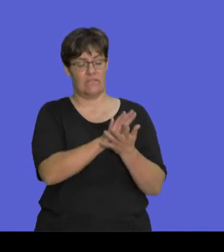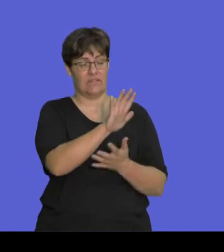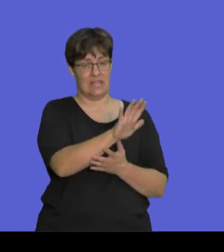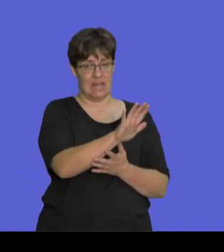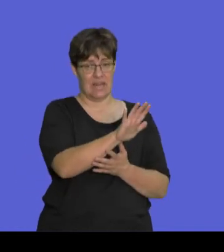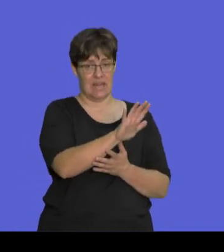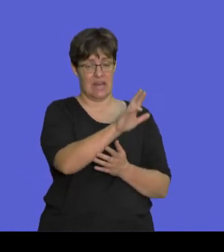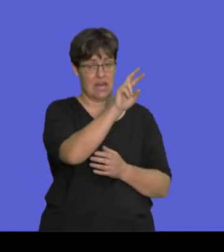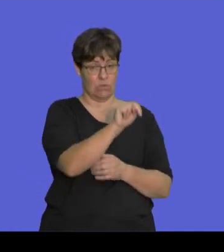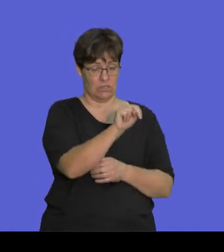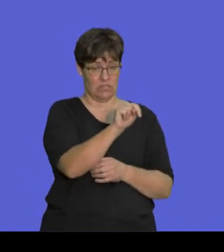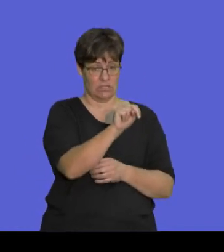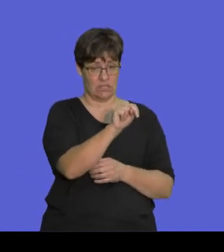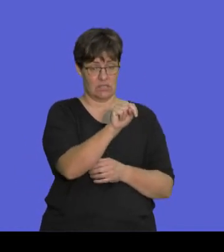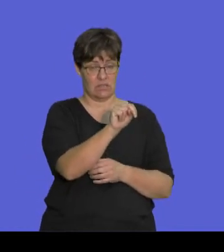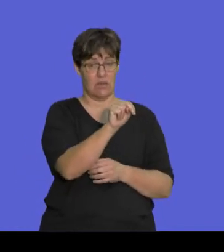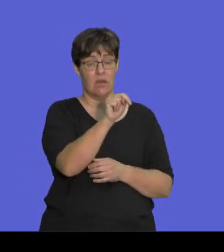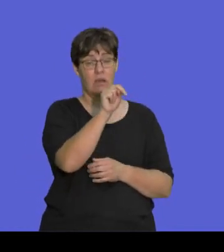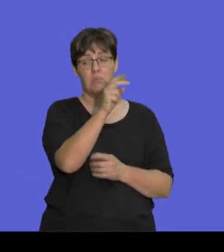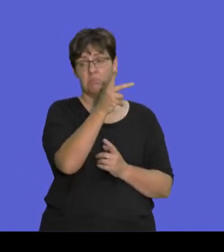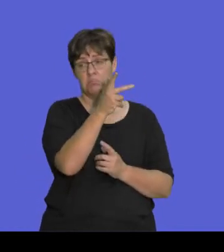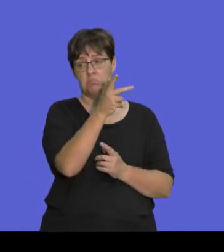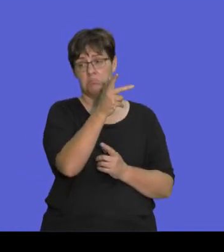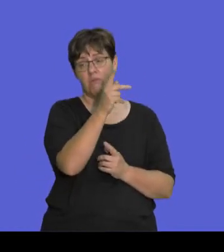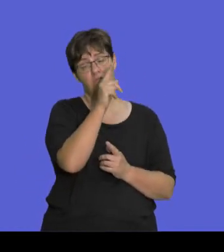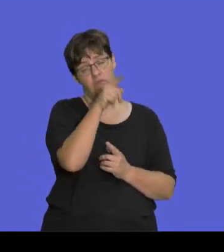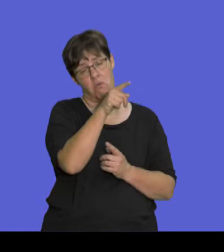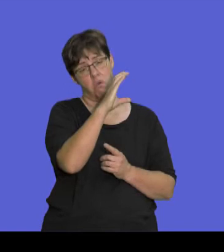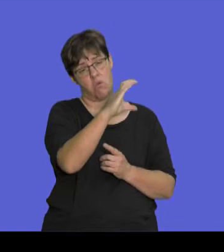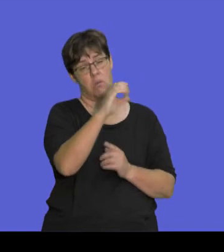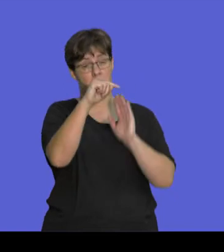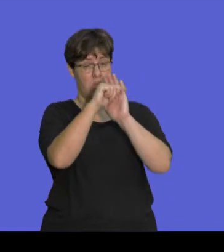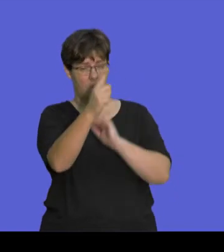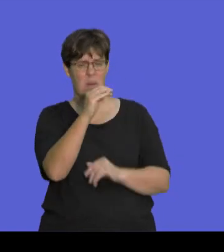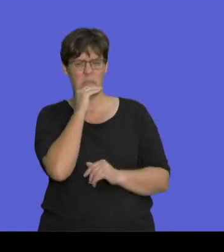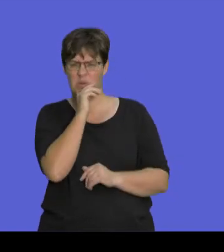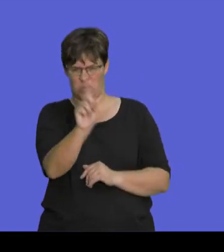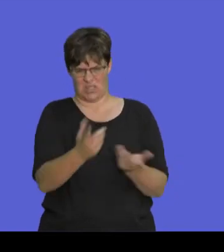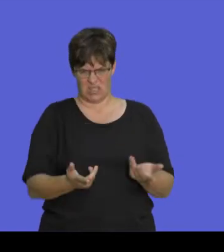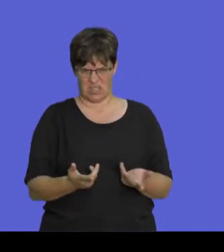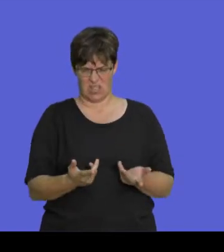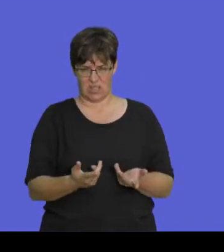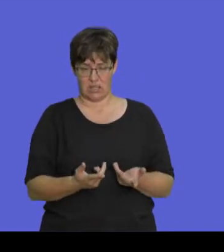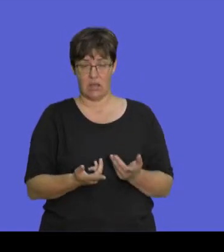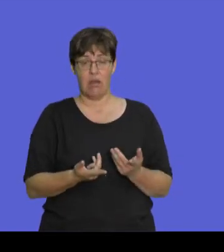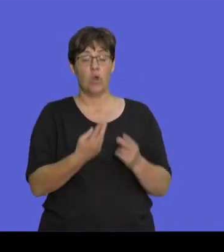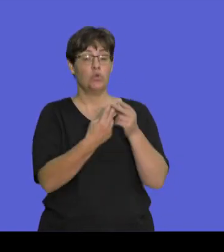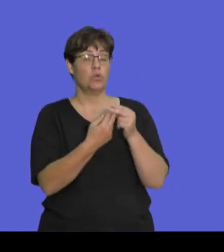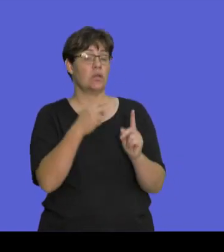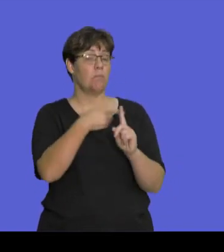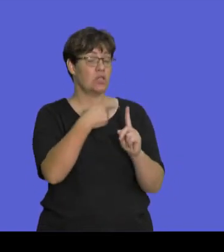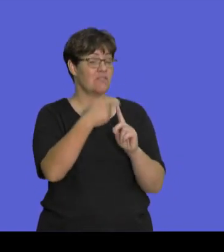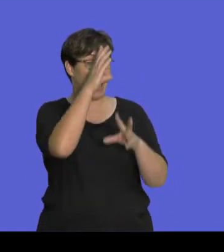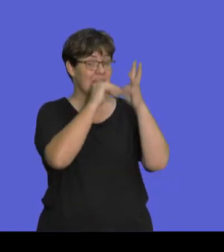newton per coulomb in whatever direction. What does that mean? It means the unit positive charge experiences a force